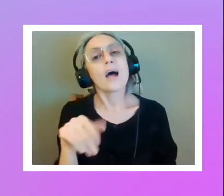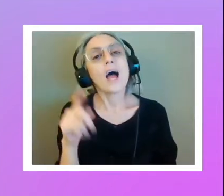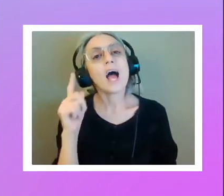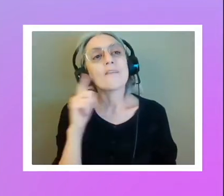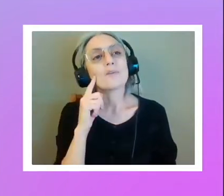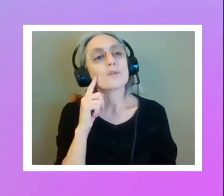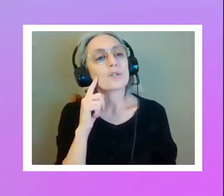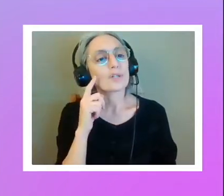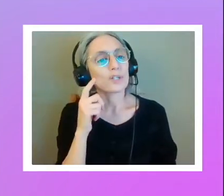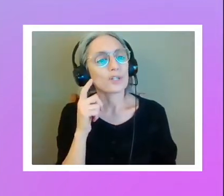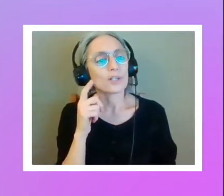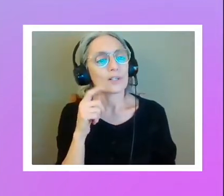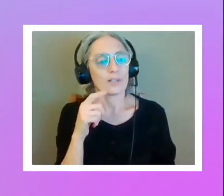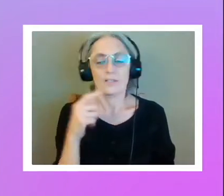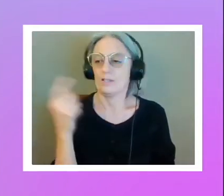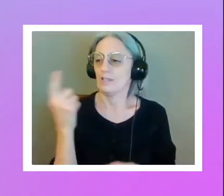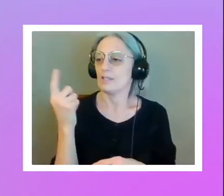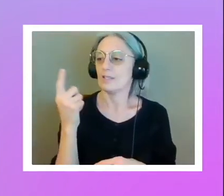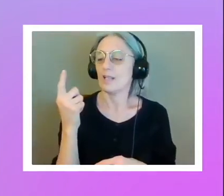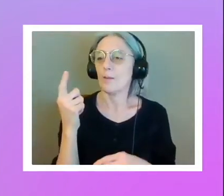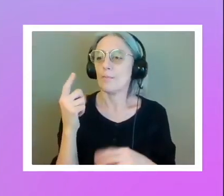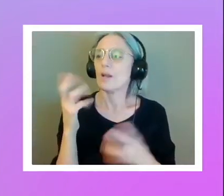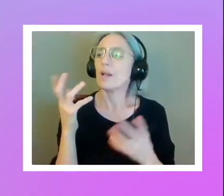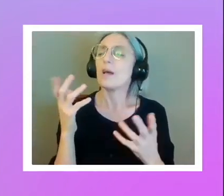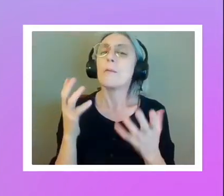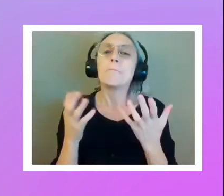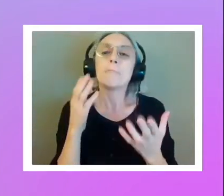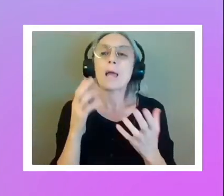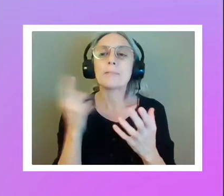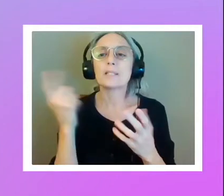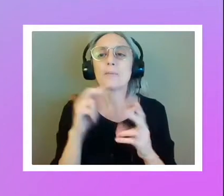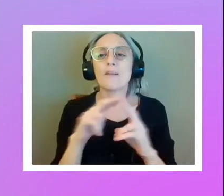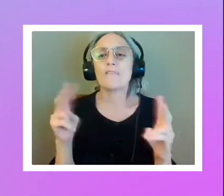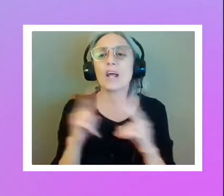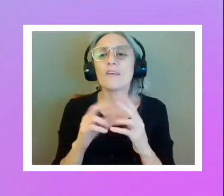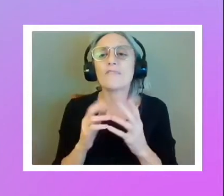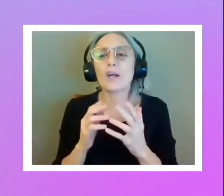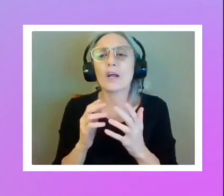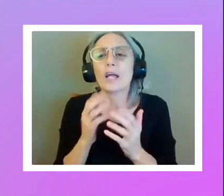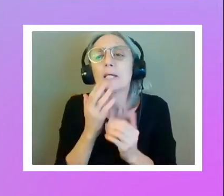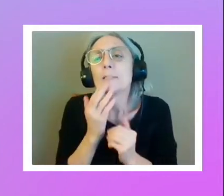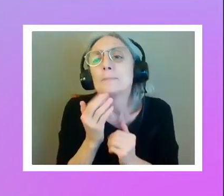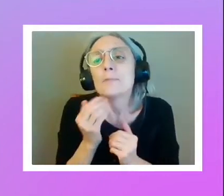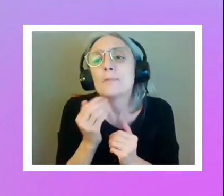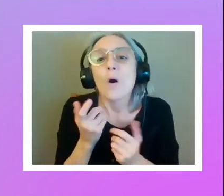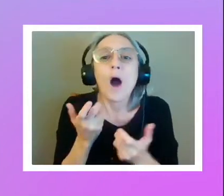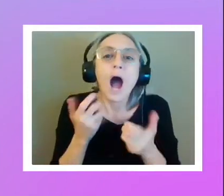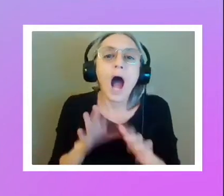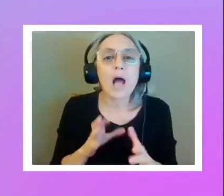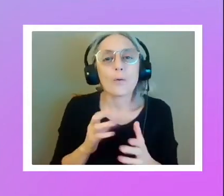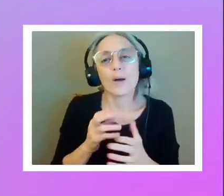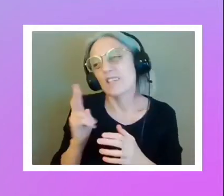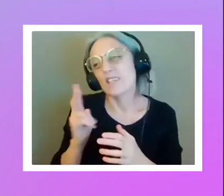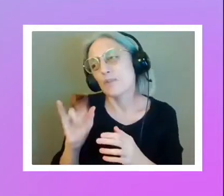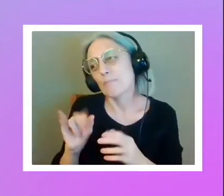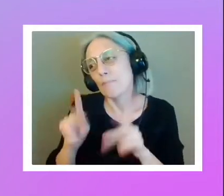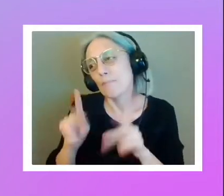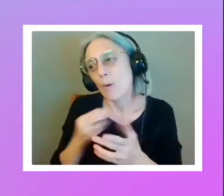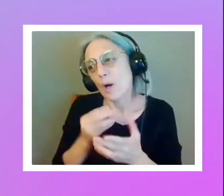someone being super, a little too considerate? Oh, well, I don't want to waste a visually impaired person's time with a